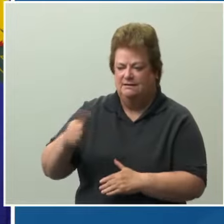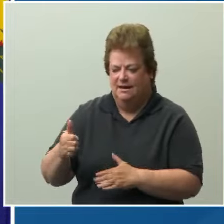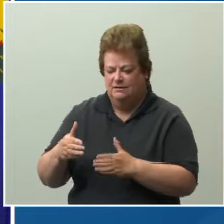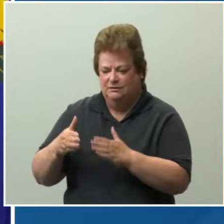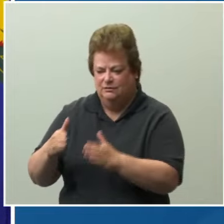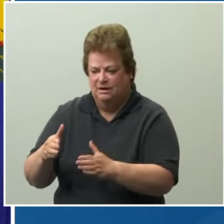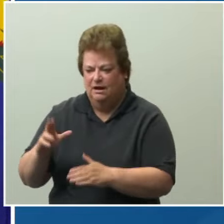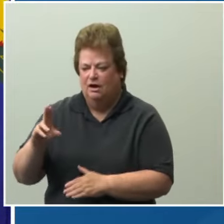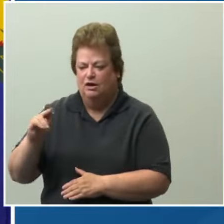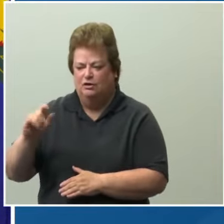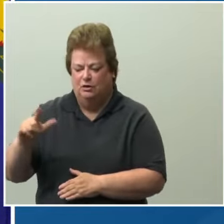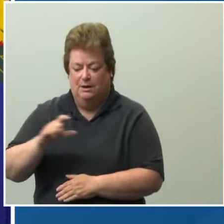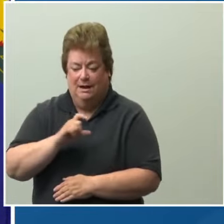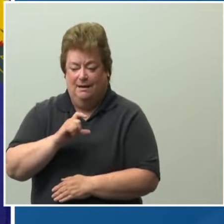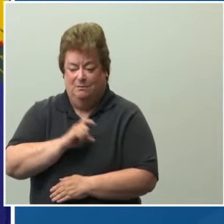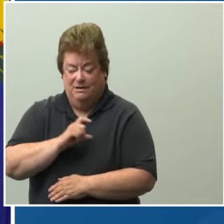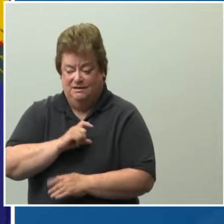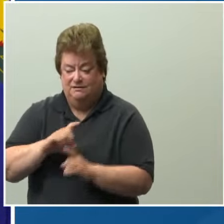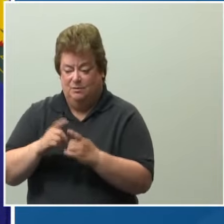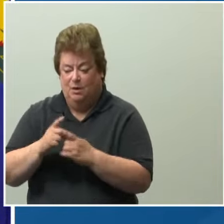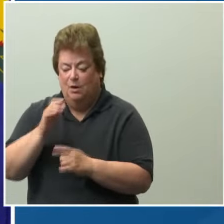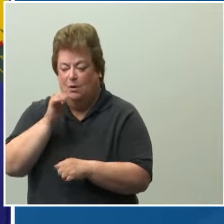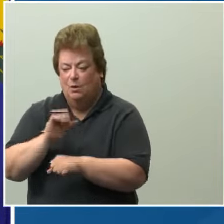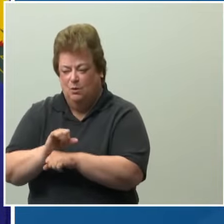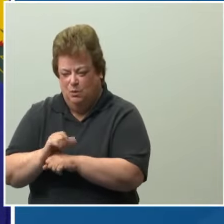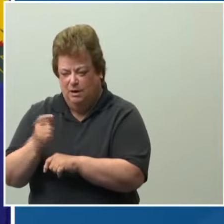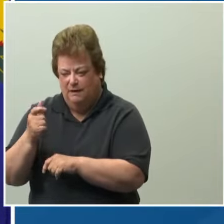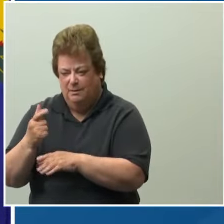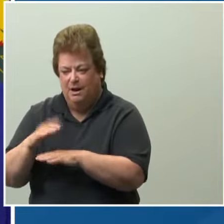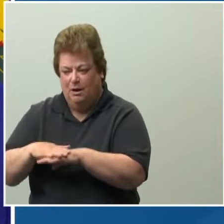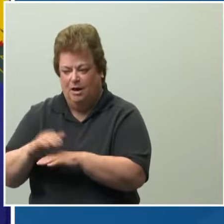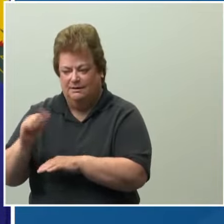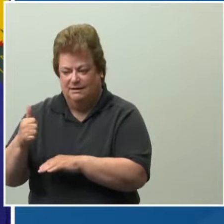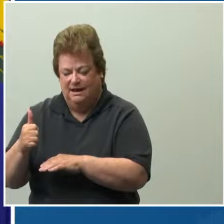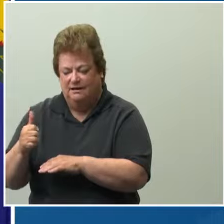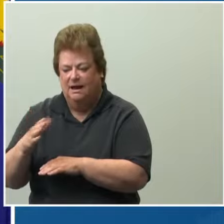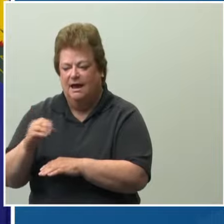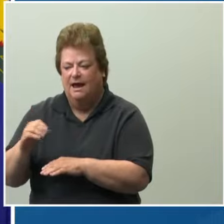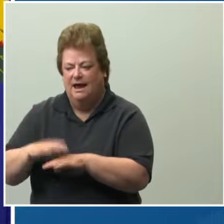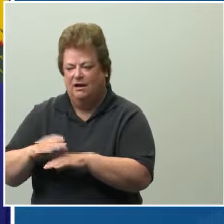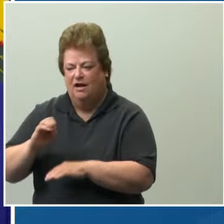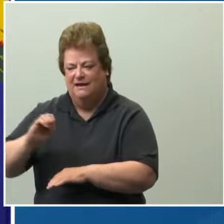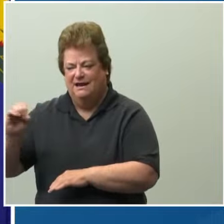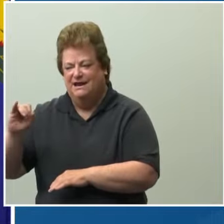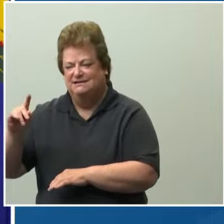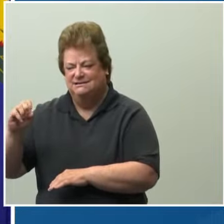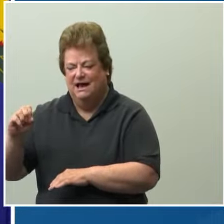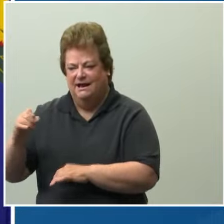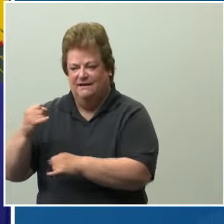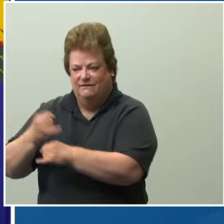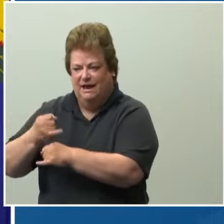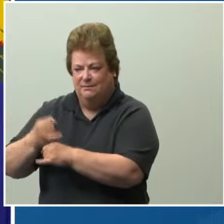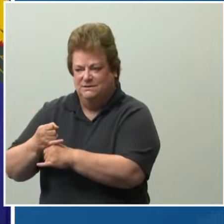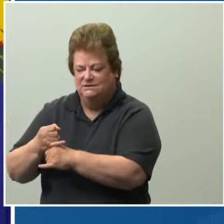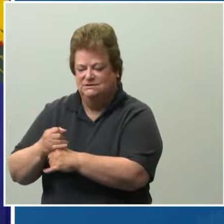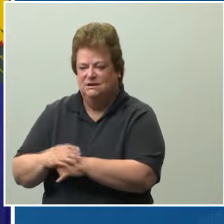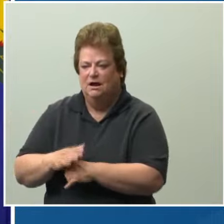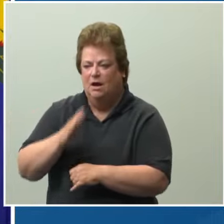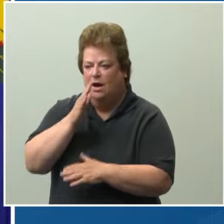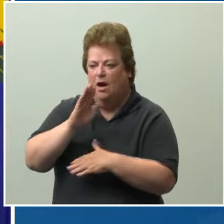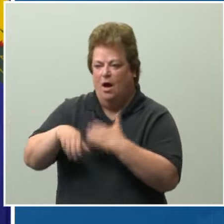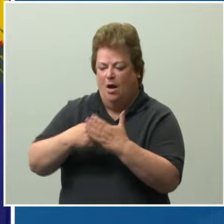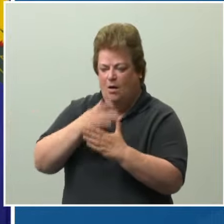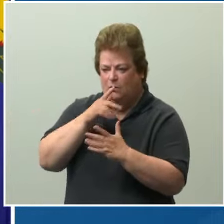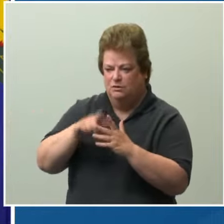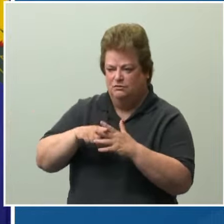Street. UNLPD is going to work some on 10th Street, some on the east side of campus, and that will all start at